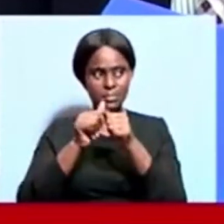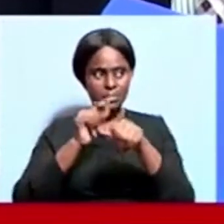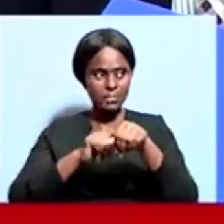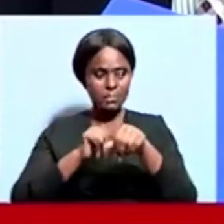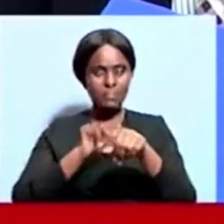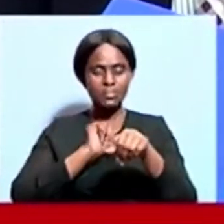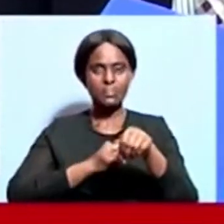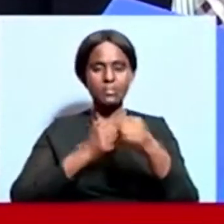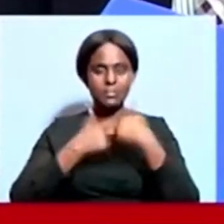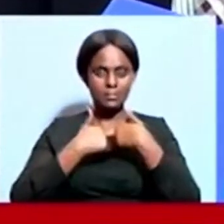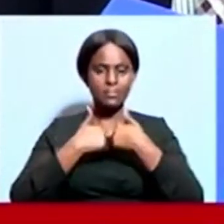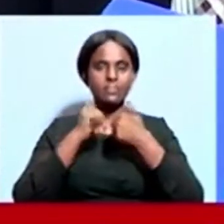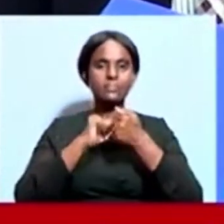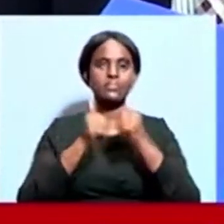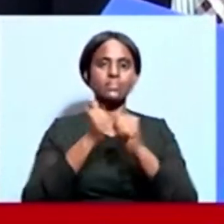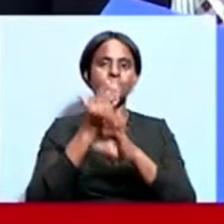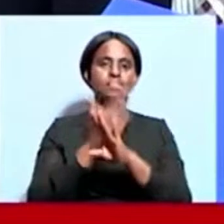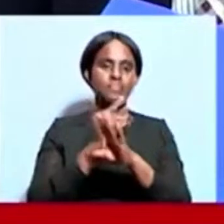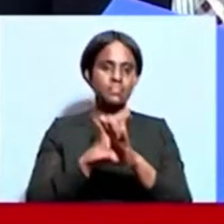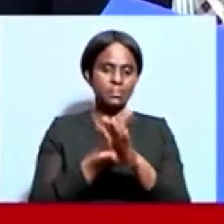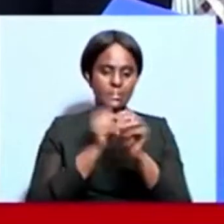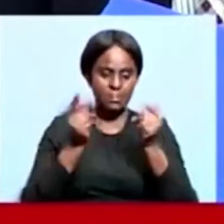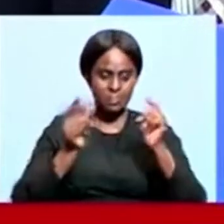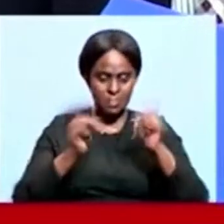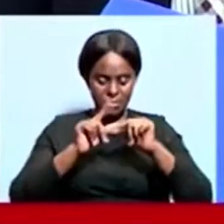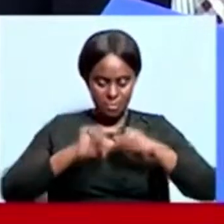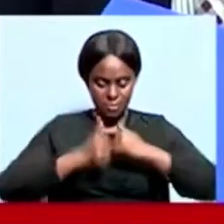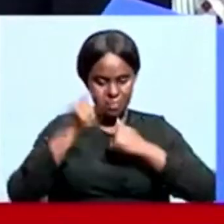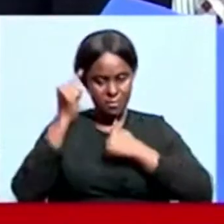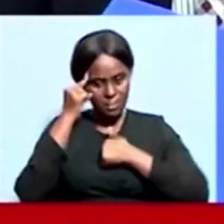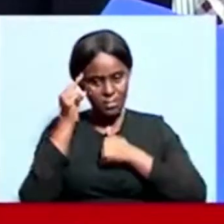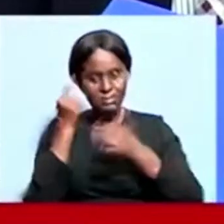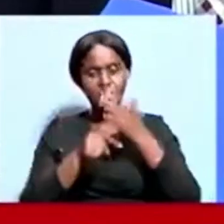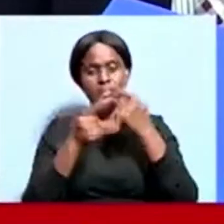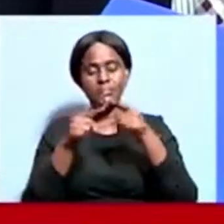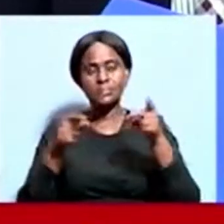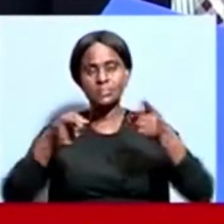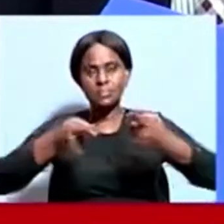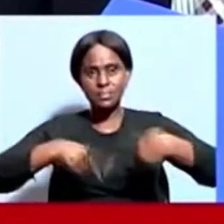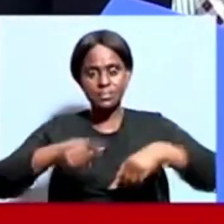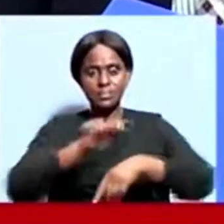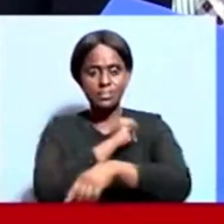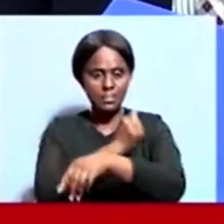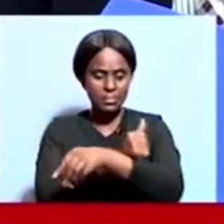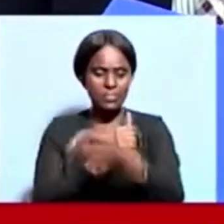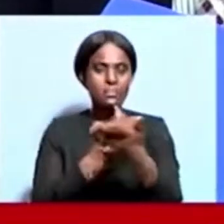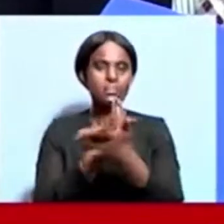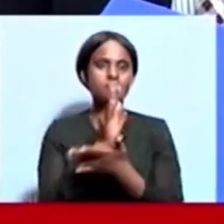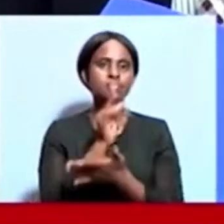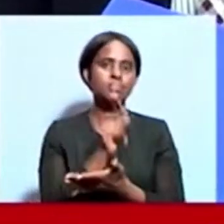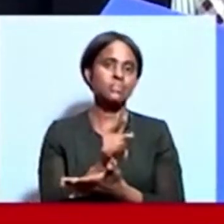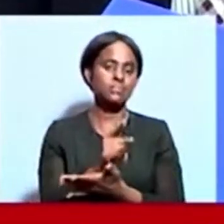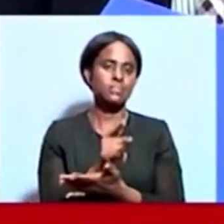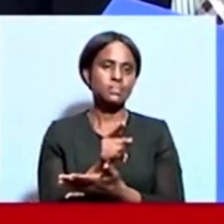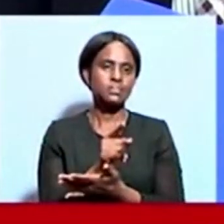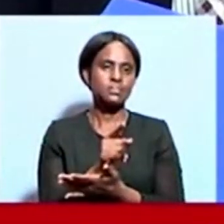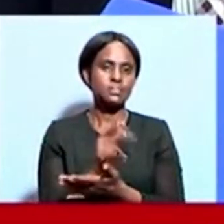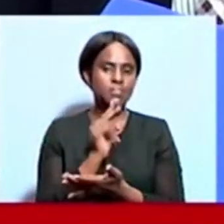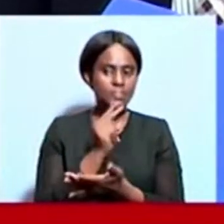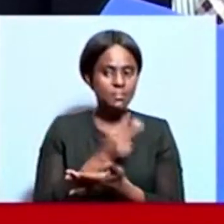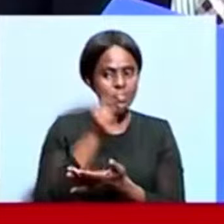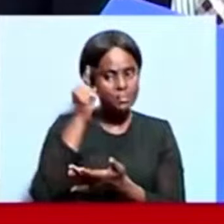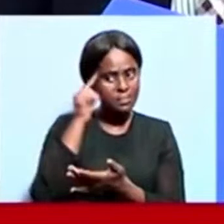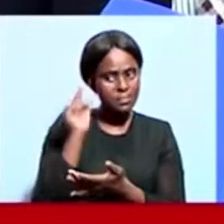had a query before us when we thought what was done by the local authority was correct. And we thought